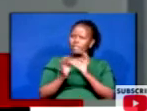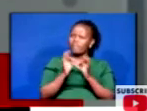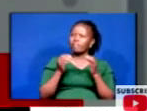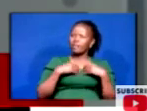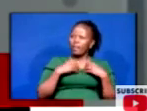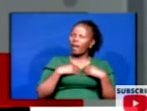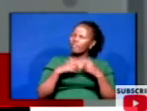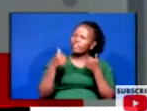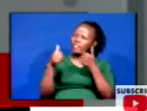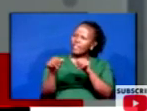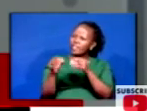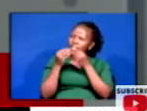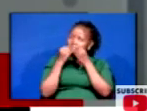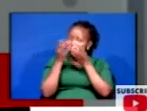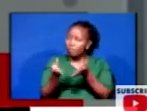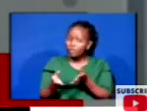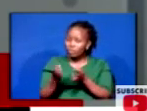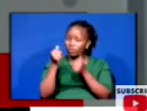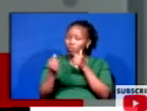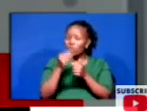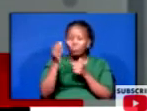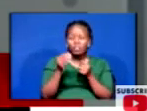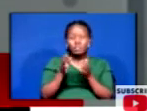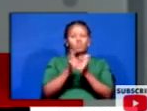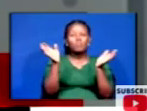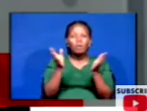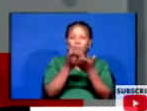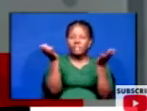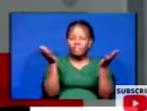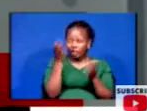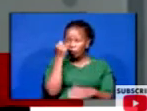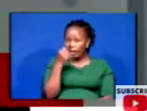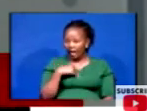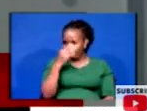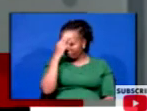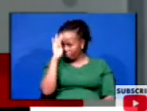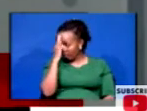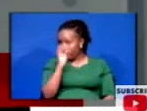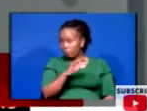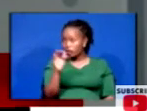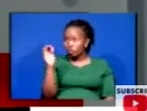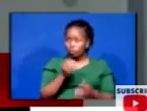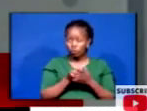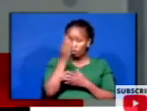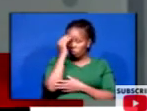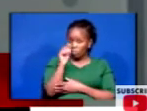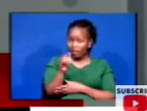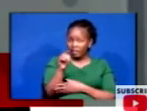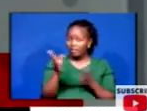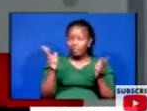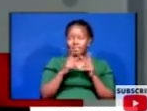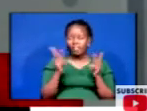has that is not in the public domain that makes him make those remarks? Because those are very powerful